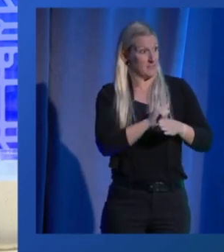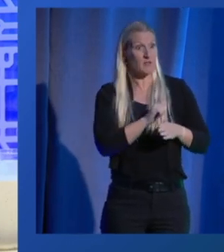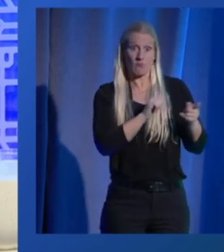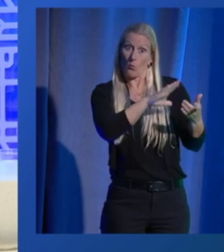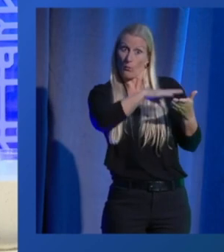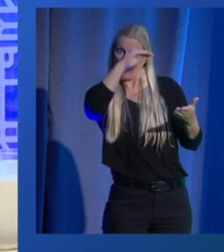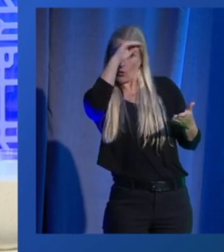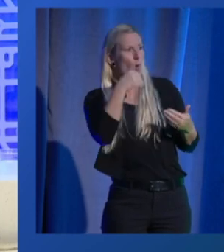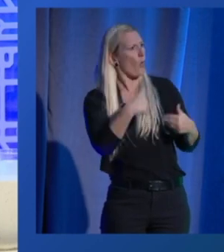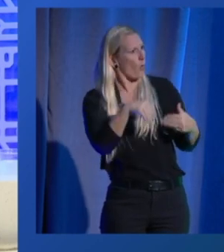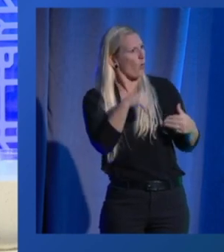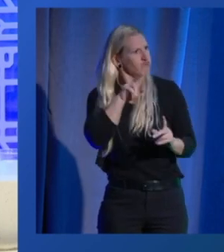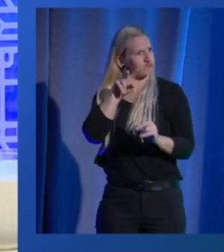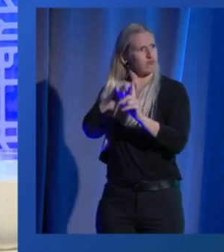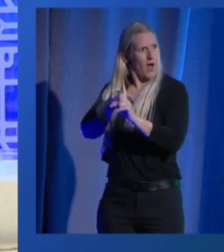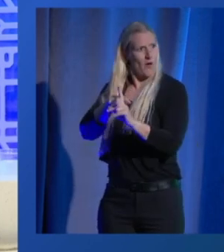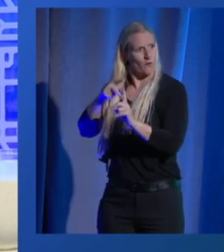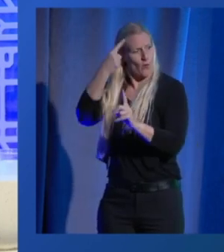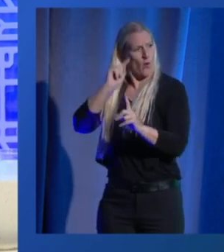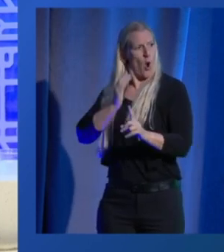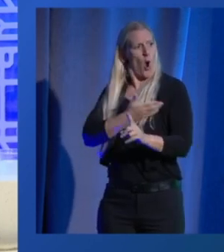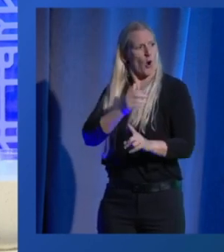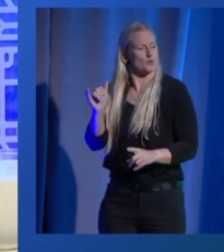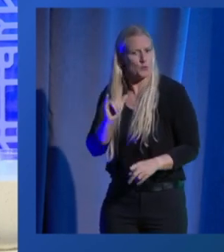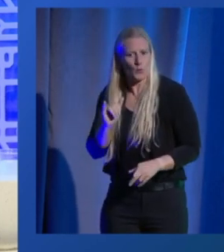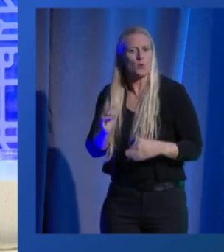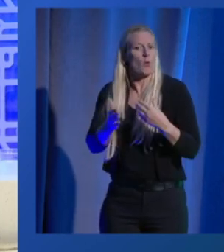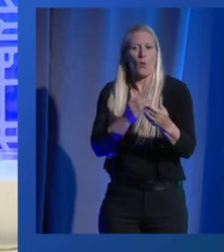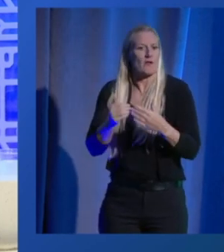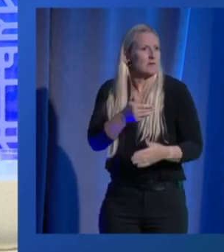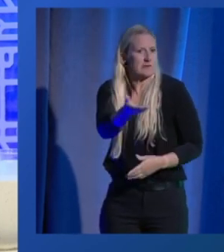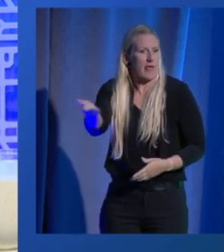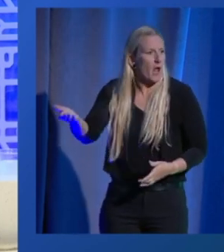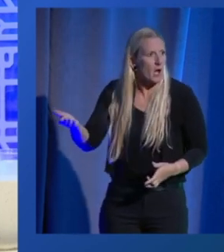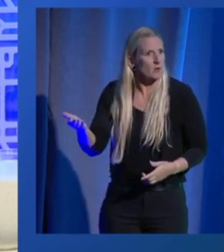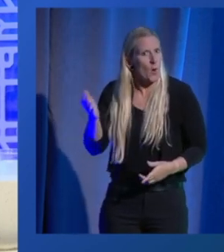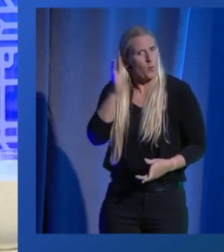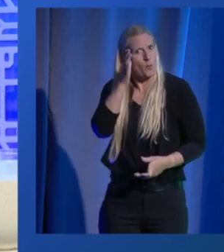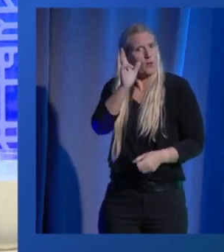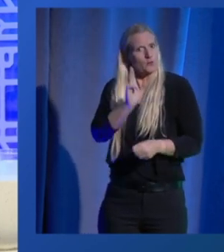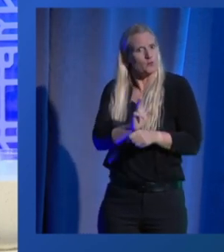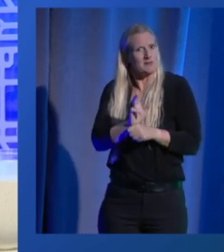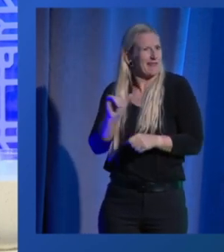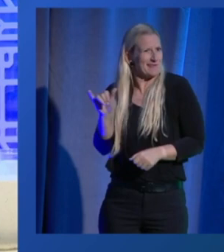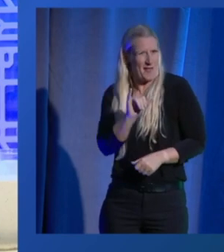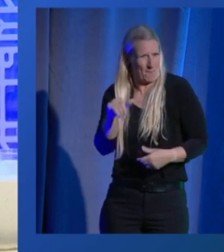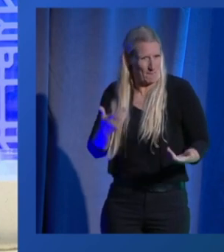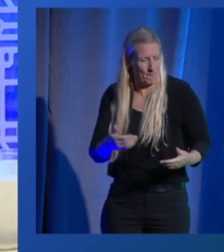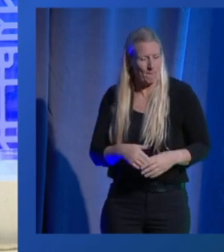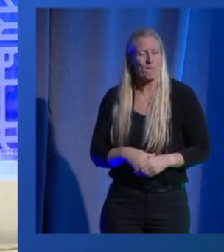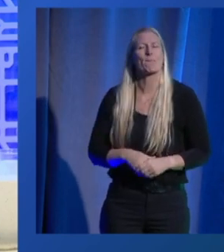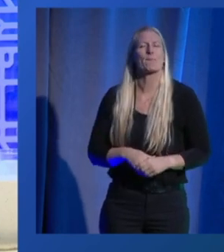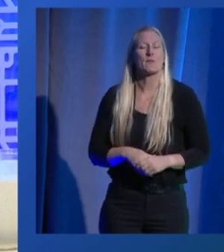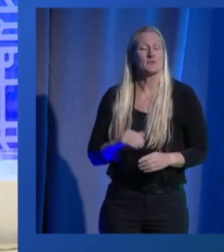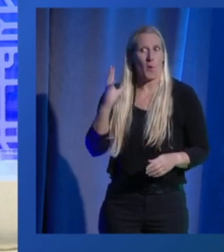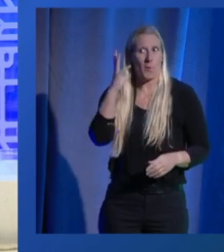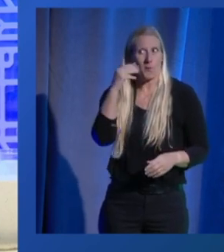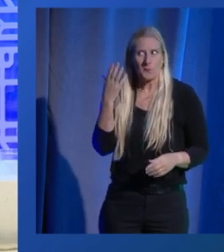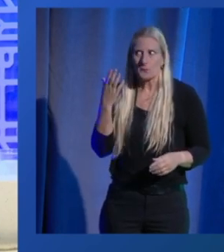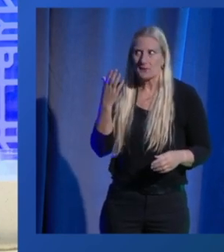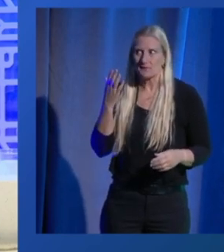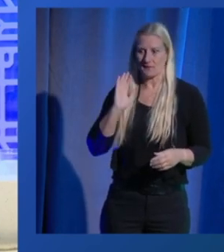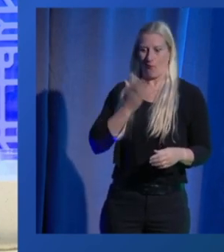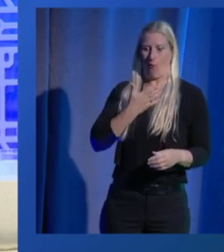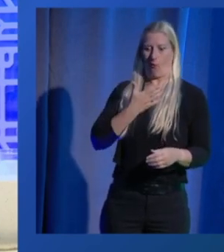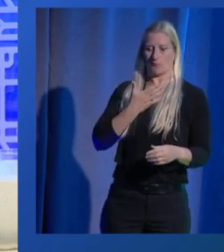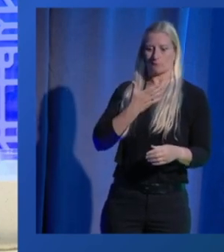support whatever operations out there whatever Warf Fighters are out there pull that into our ecos be able to do the beauty of NGA is that it